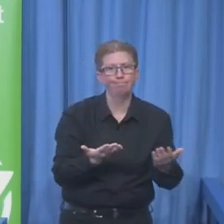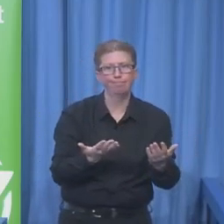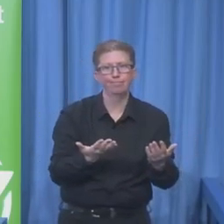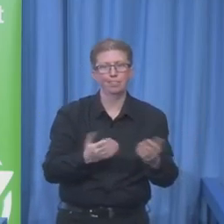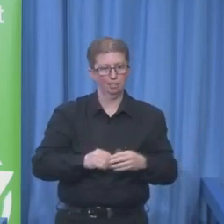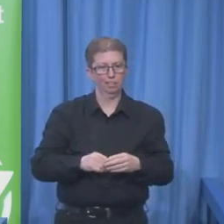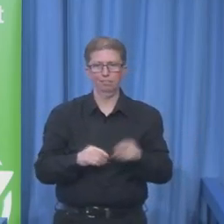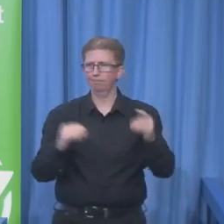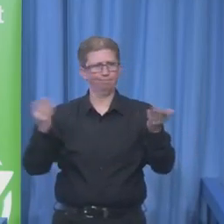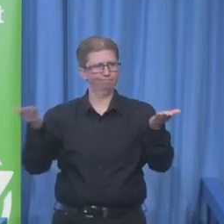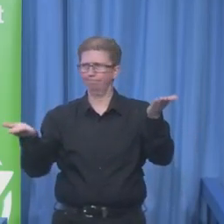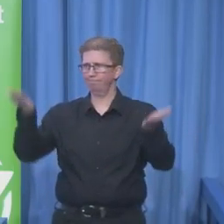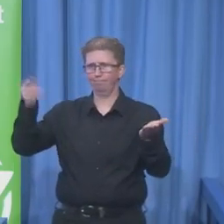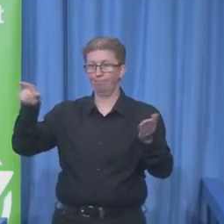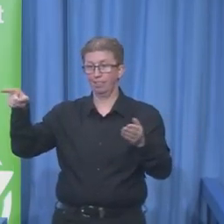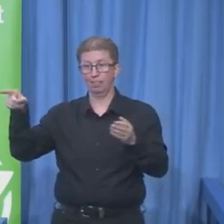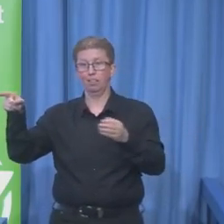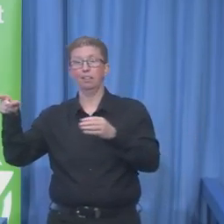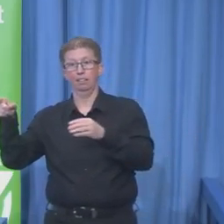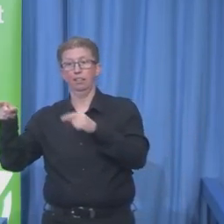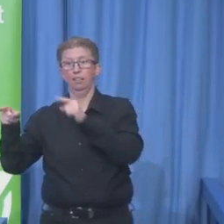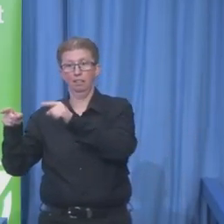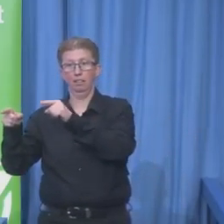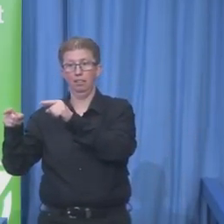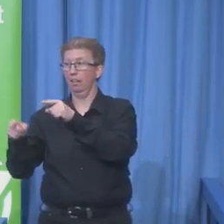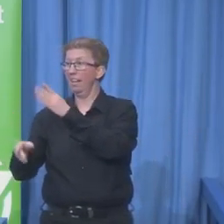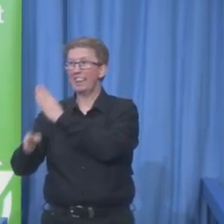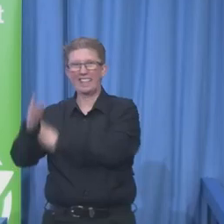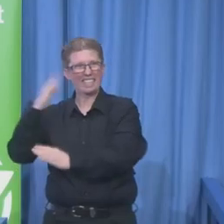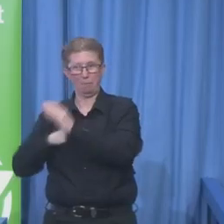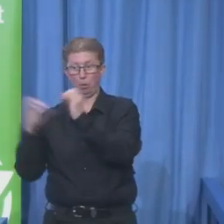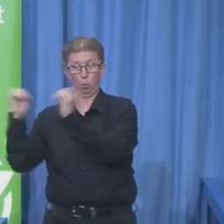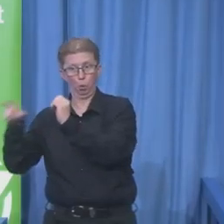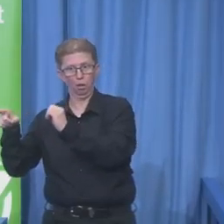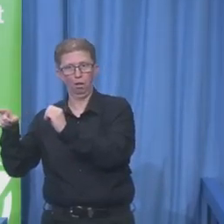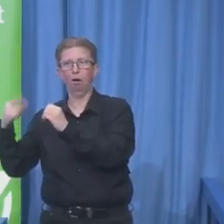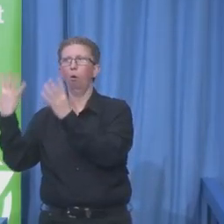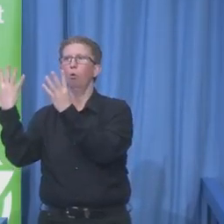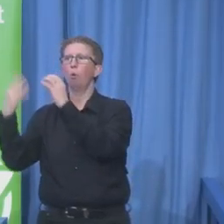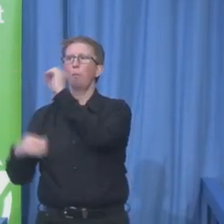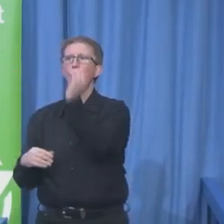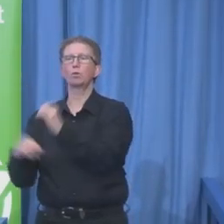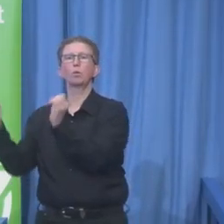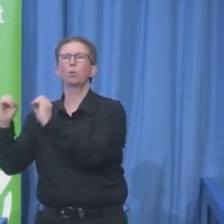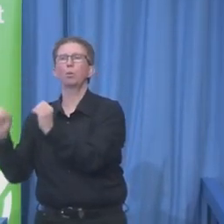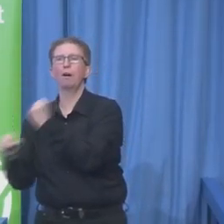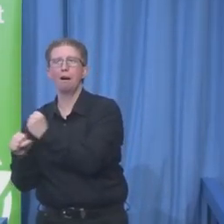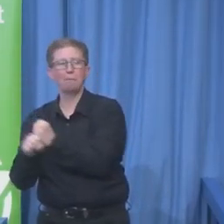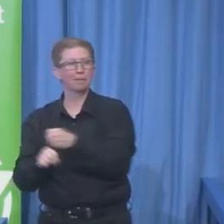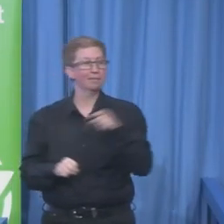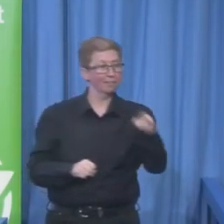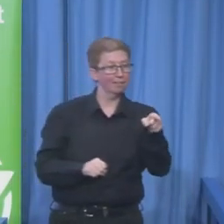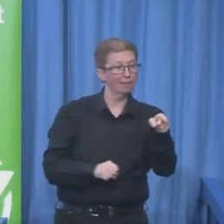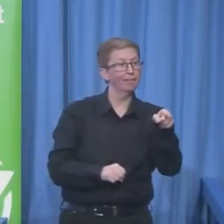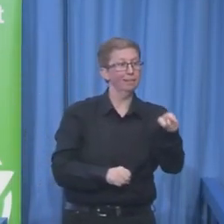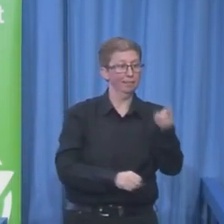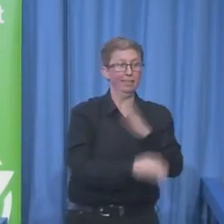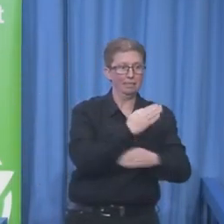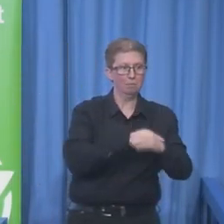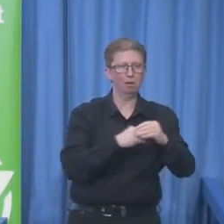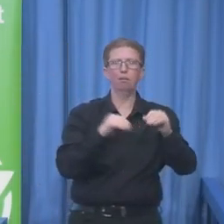are unemployed in Europe. So it's the double figure. And what is not included in this figure is how